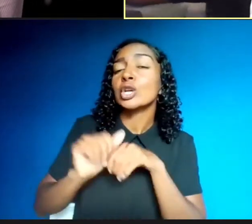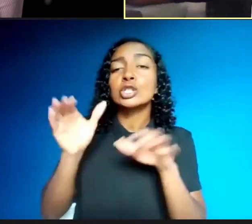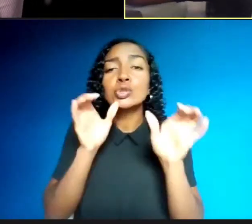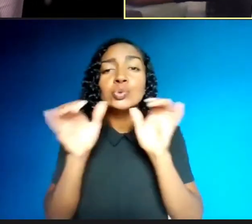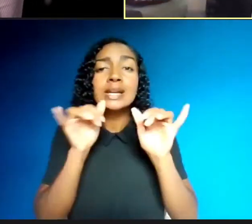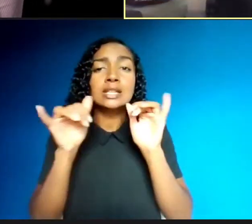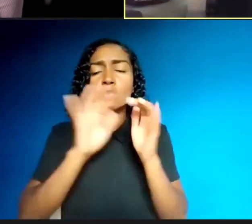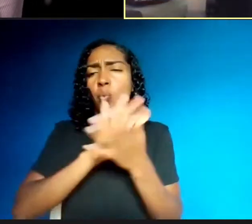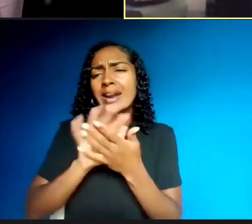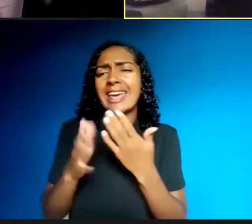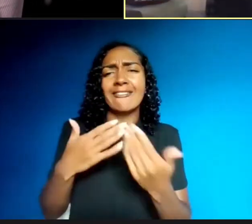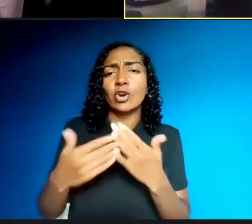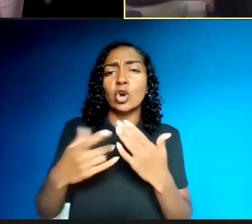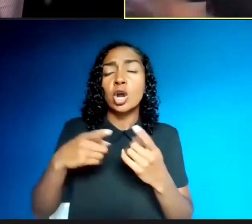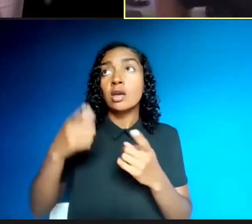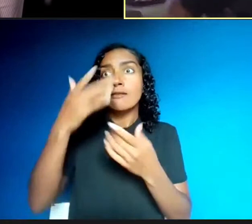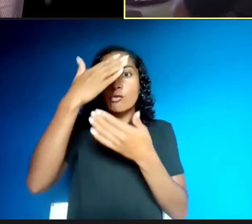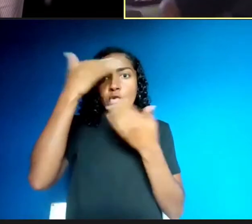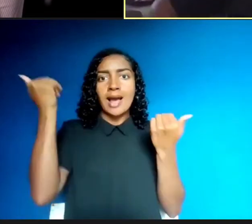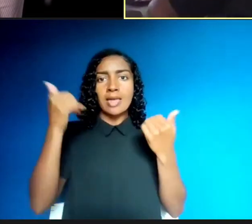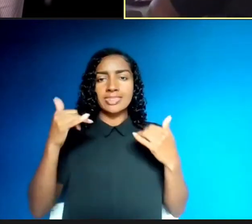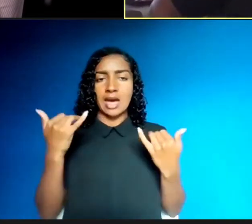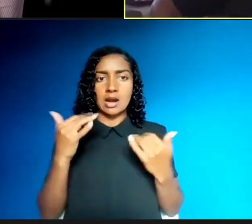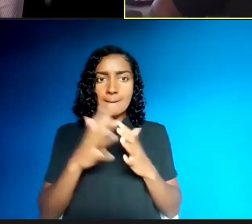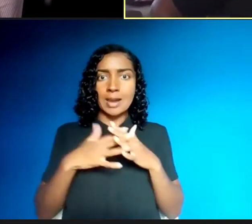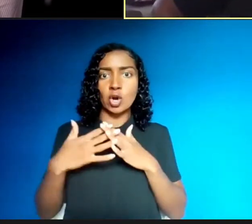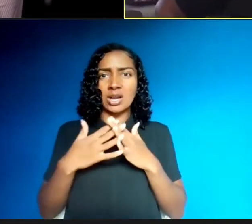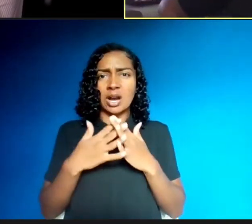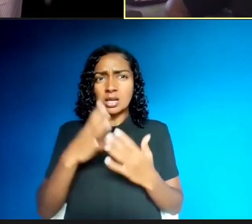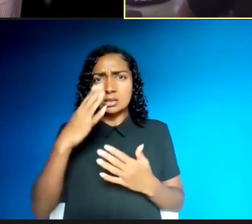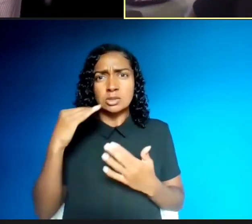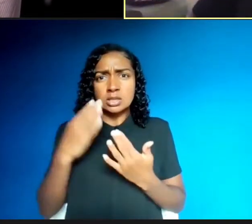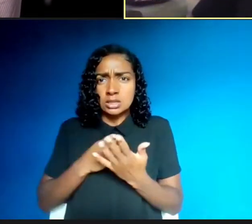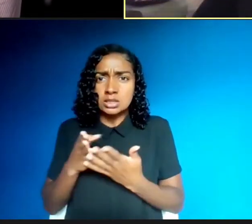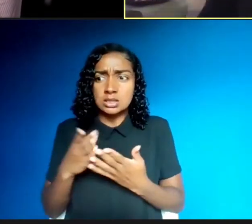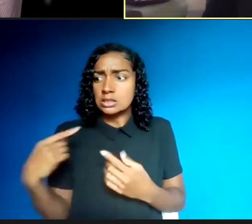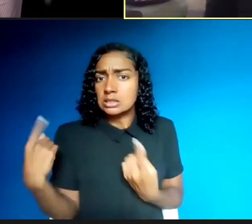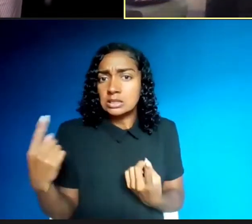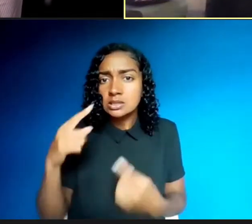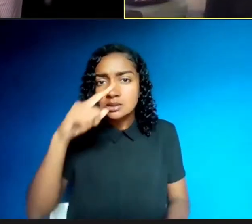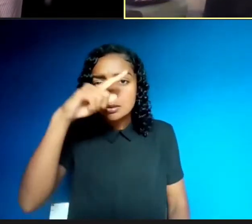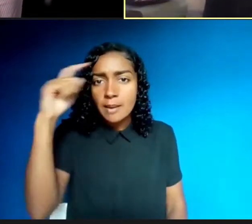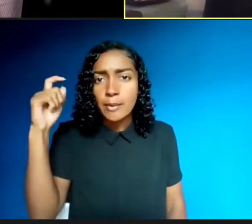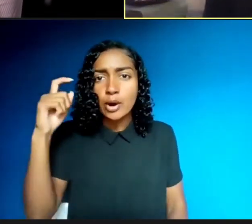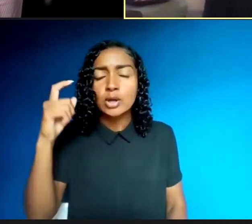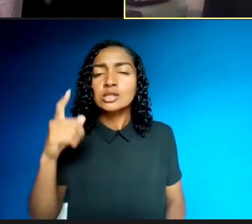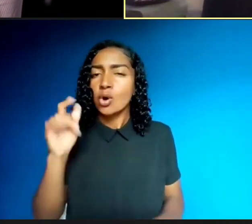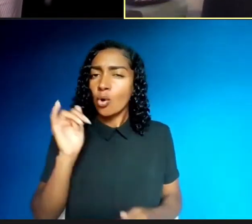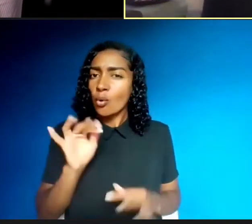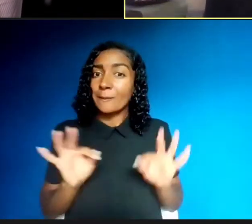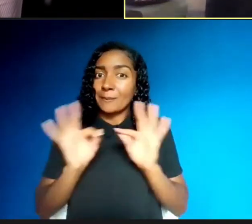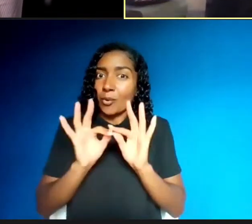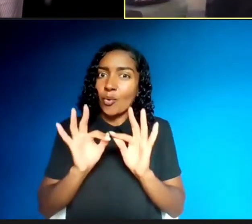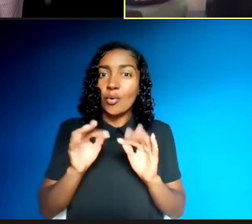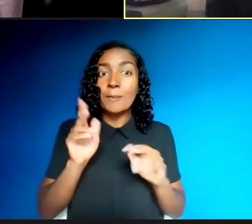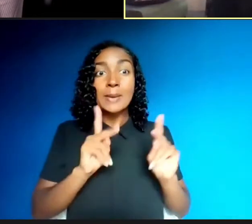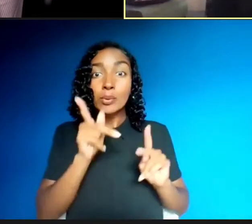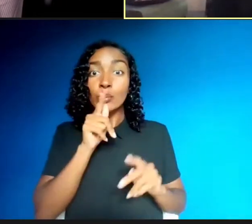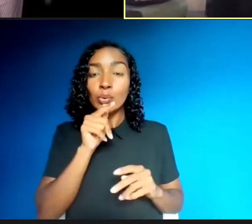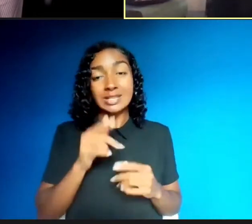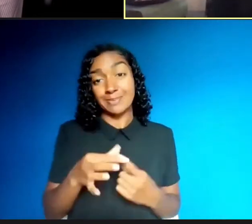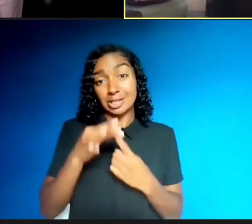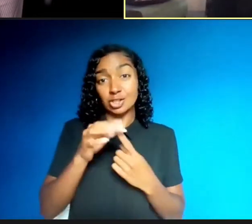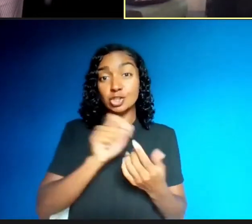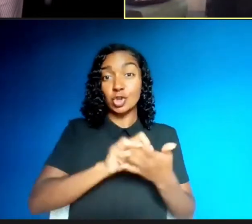you're doing. You forgot that America went through this summer. And so for me, I think it's those of us, and especially in journalism, to keep telling